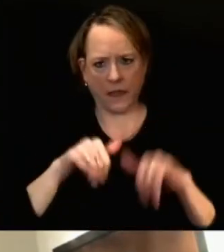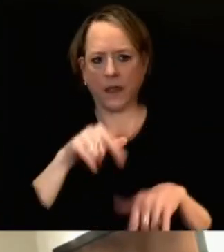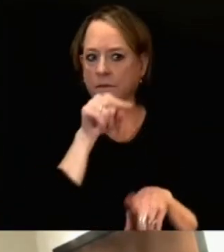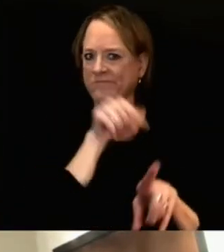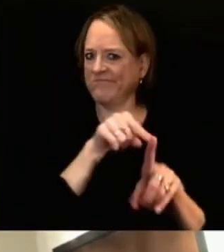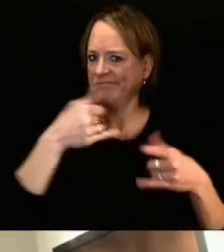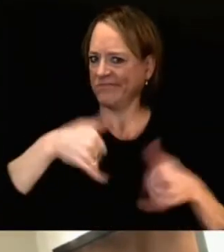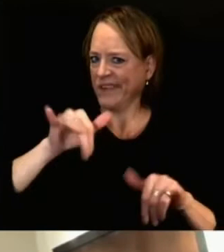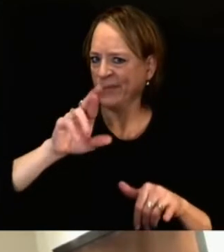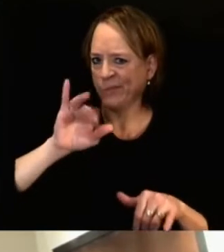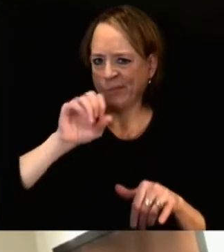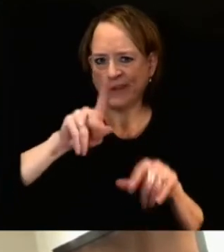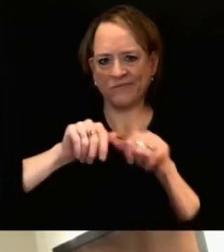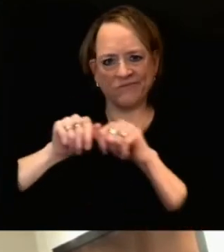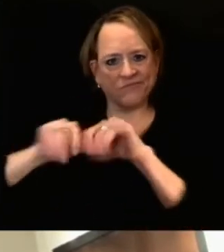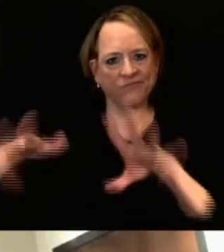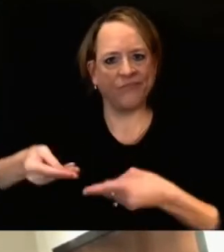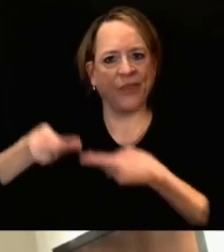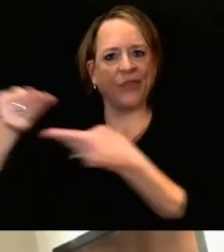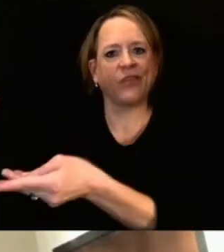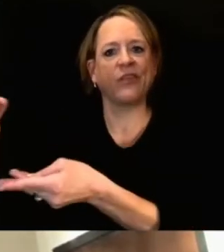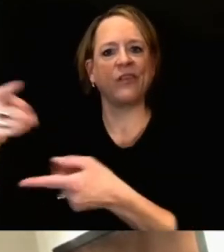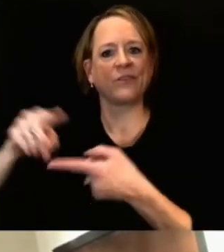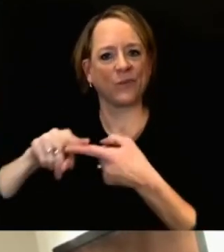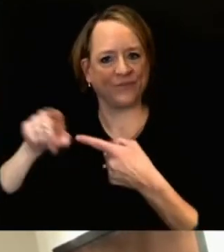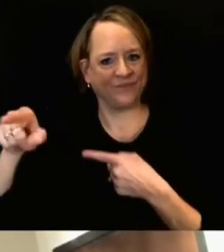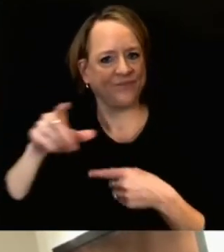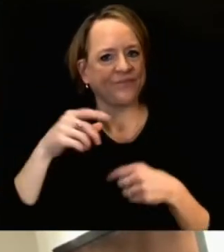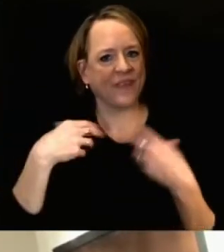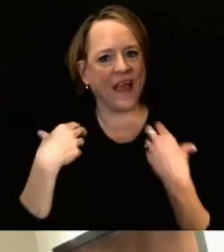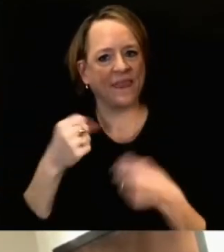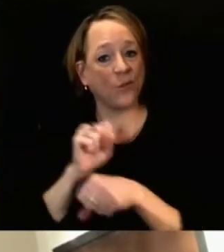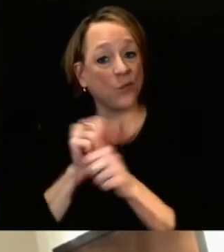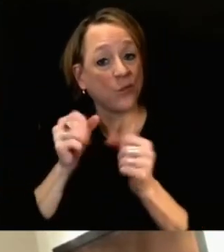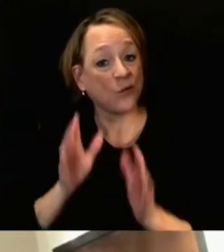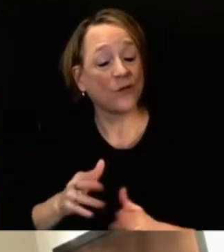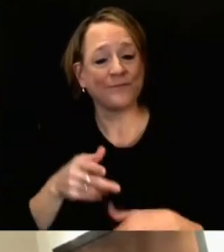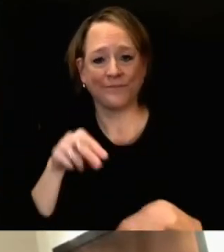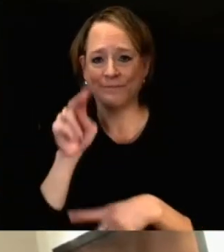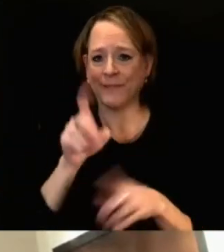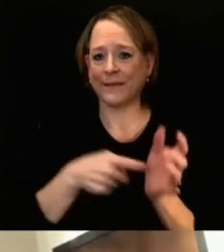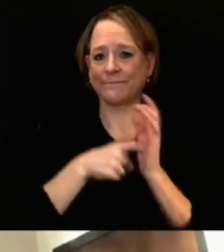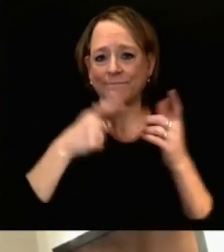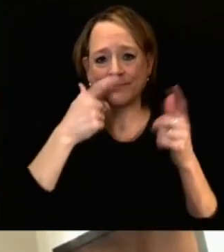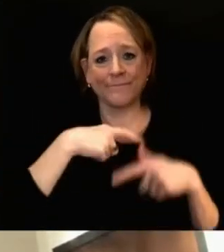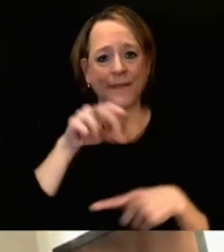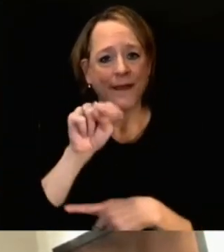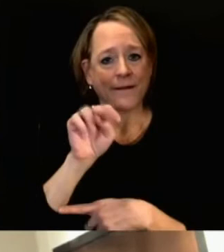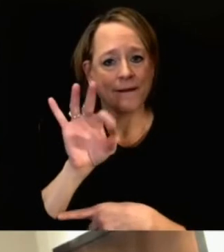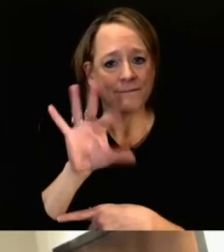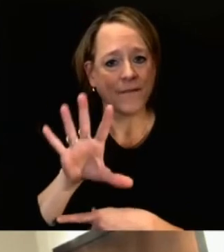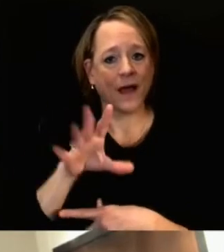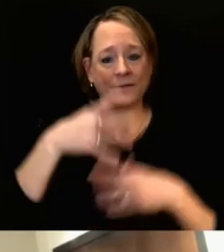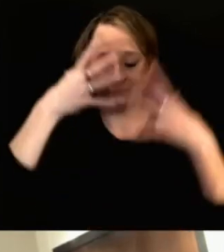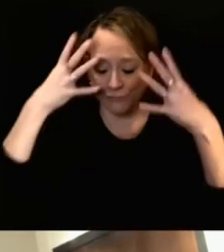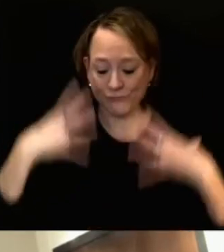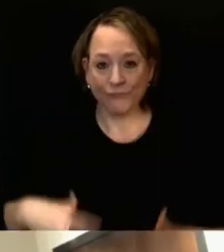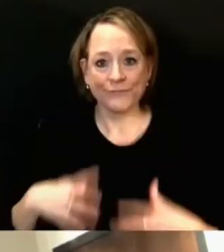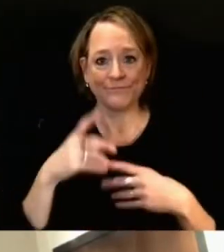masks and respiratory protection protocols. So it is important to know the full number of